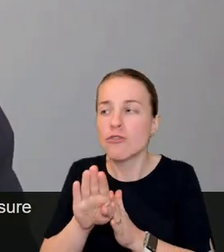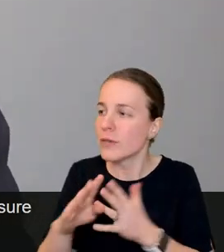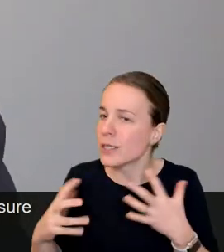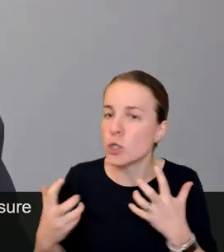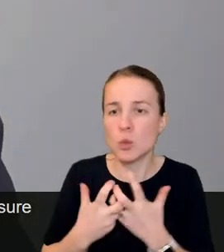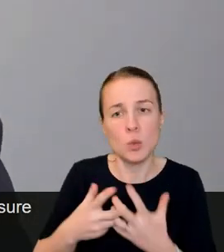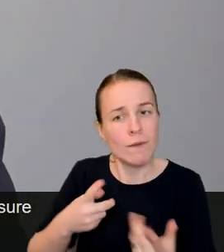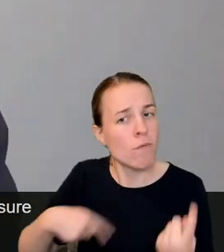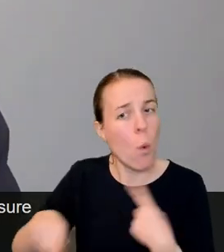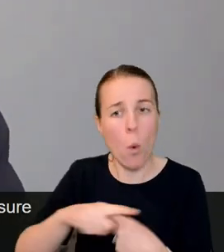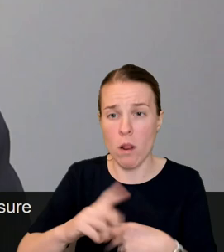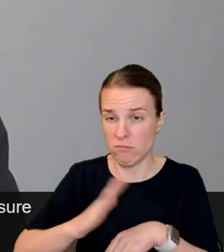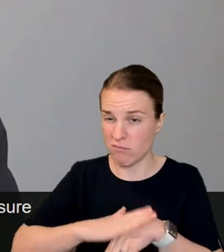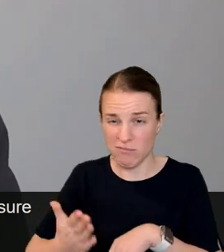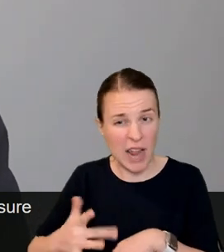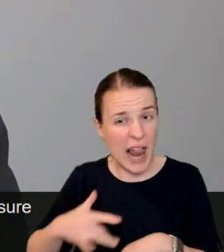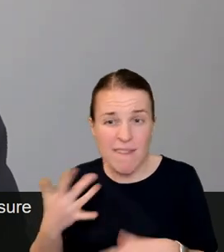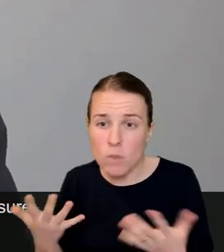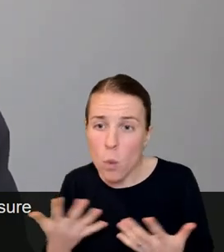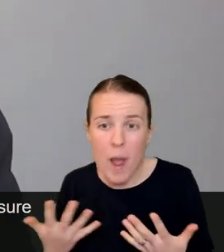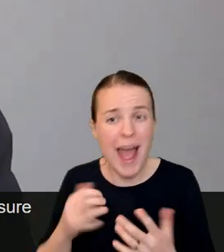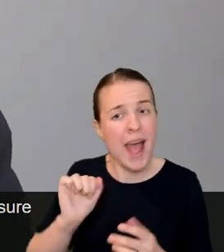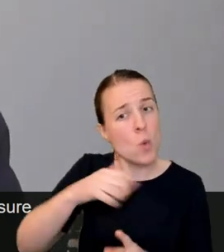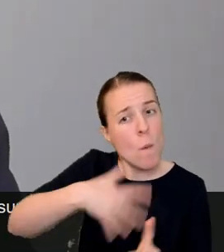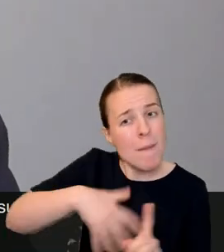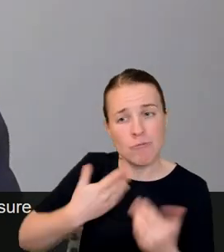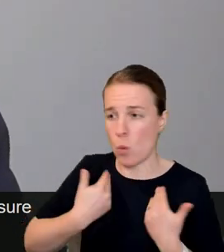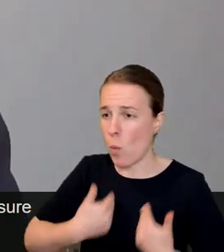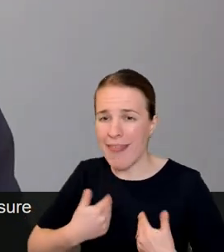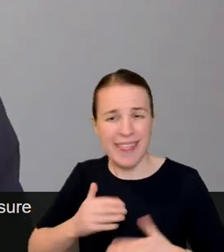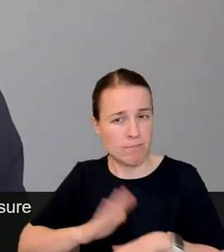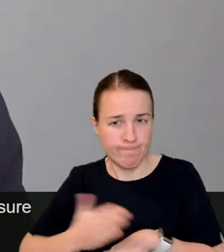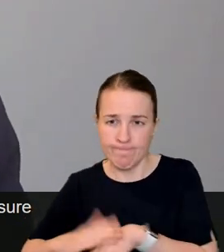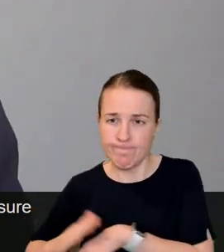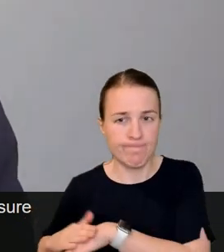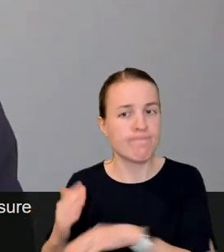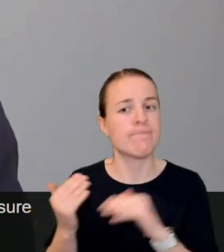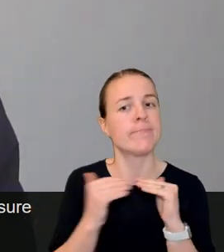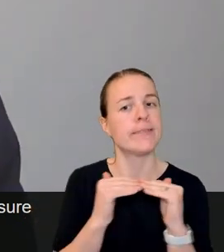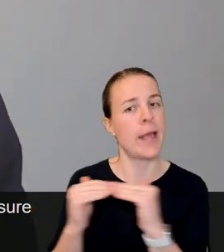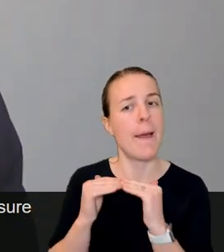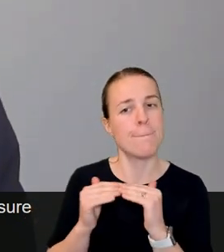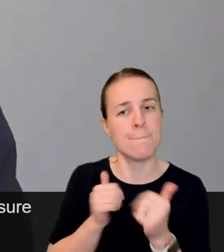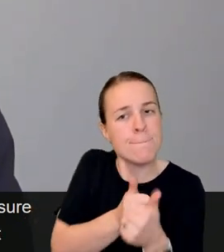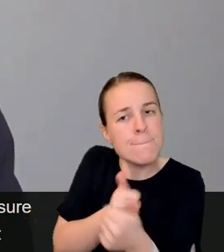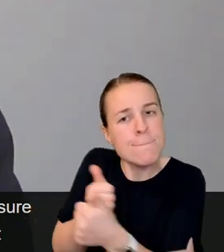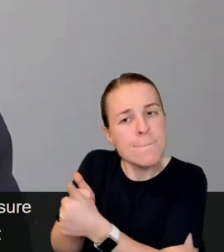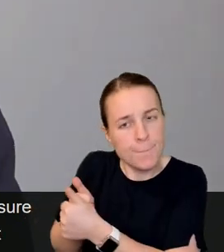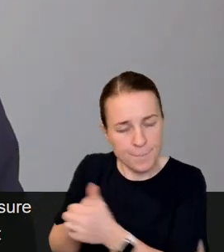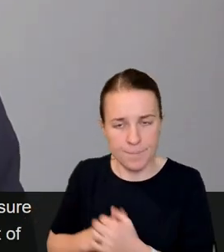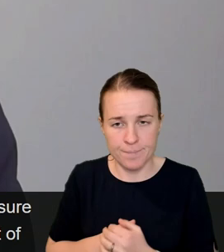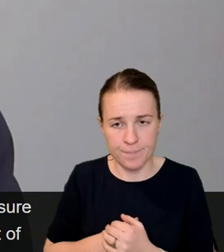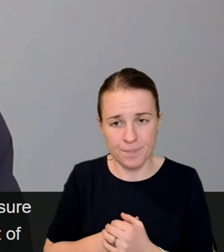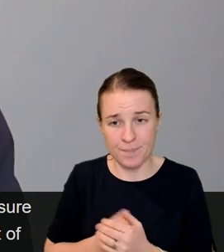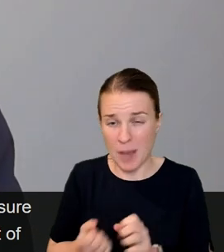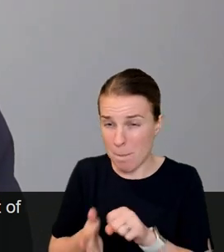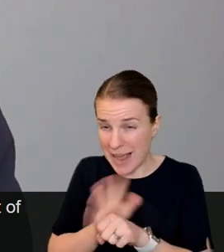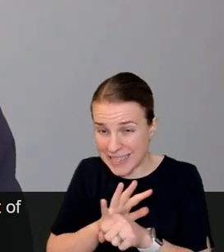live or your background. The pandemic, the cost of living crisis, and the